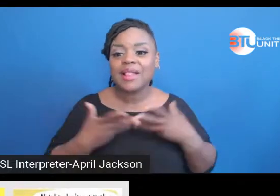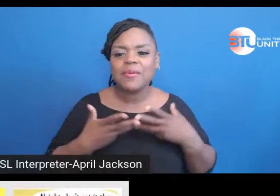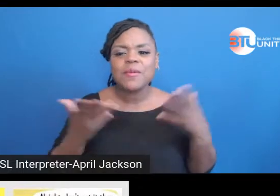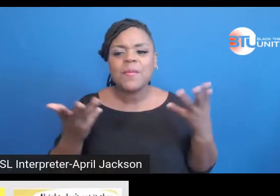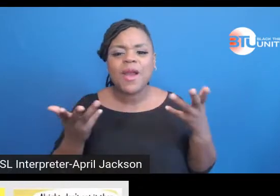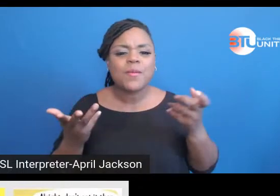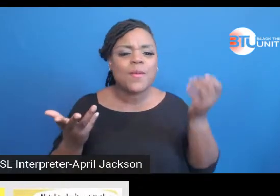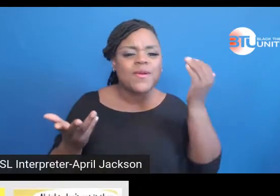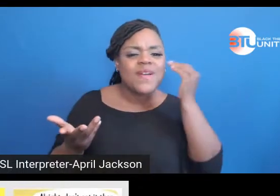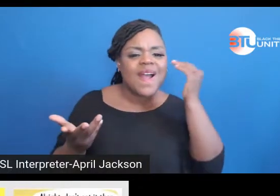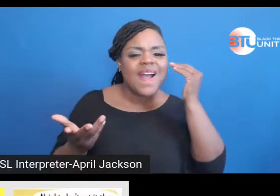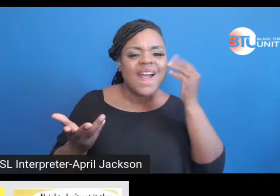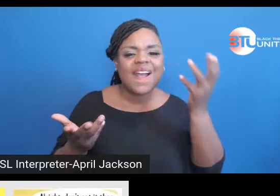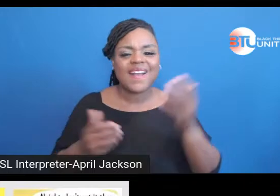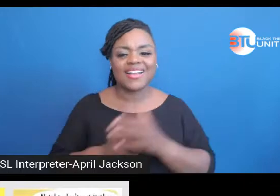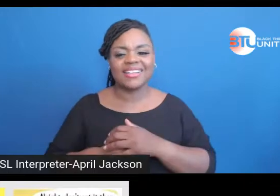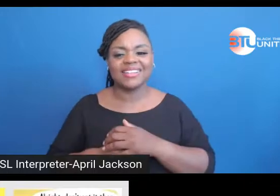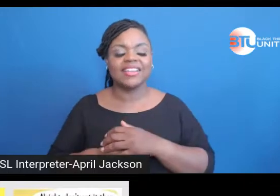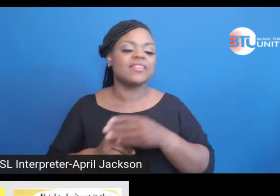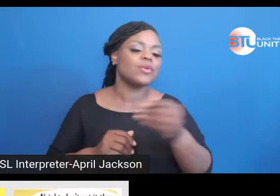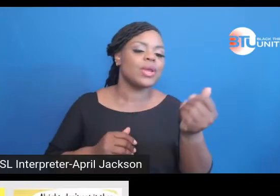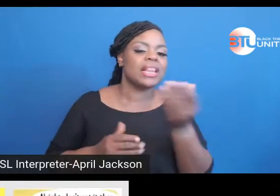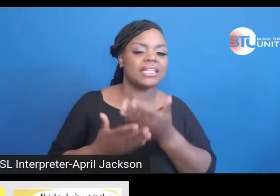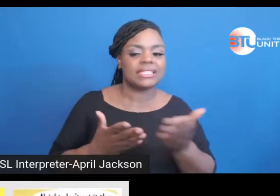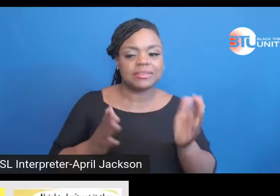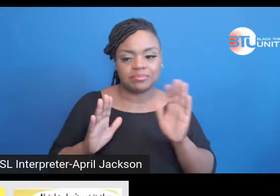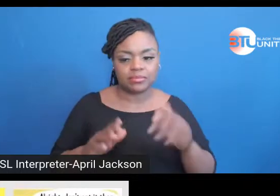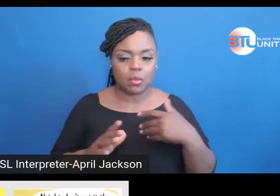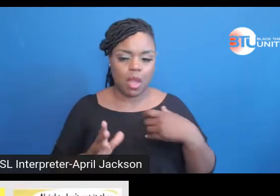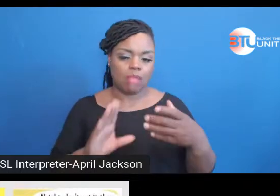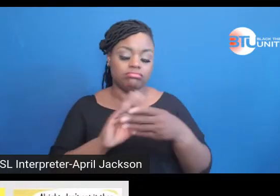excuse me, just a few things that your mom would tell you if she was a lawyer.